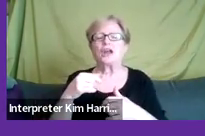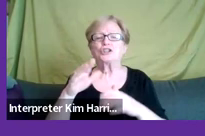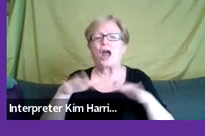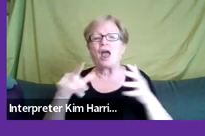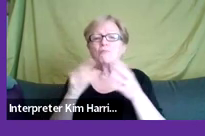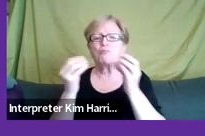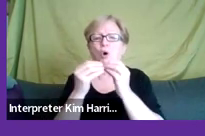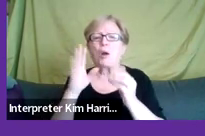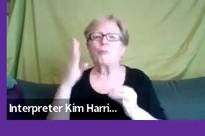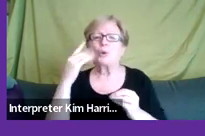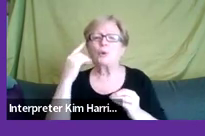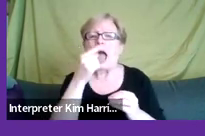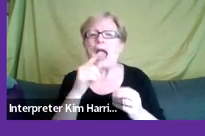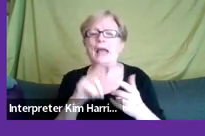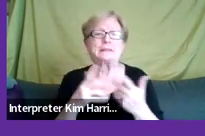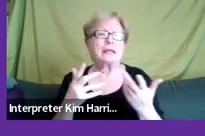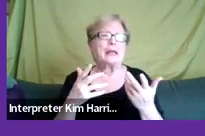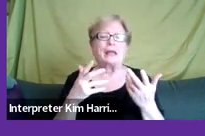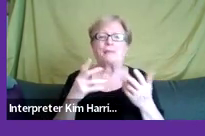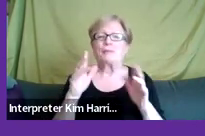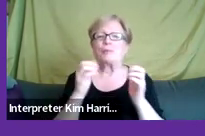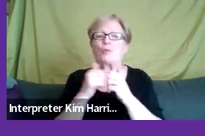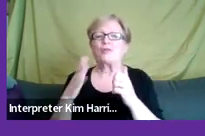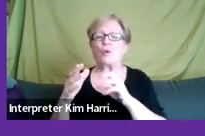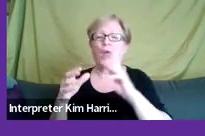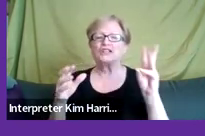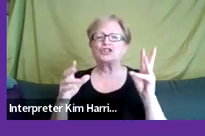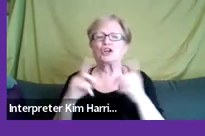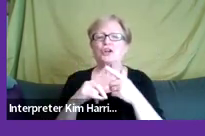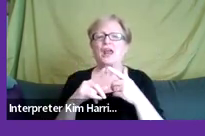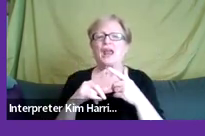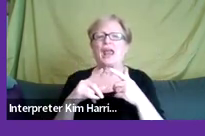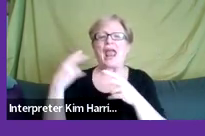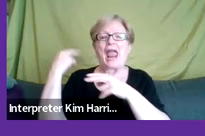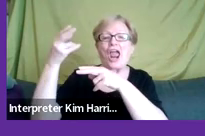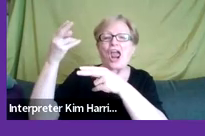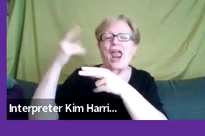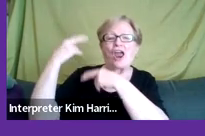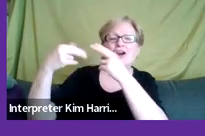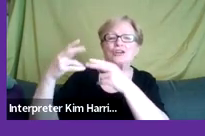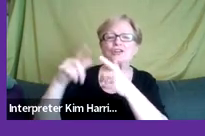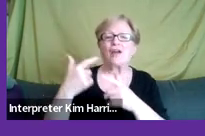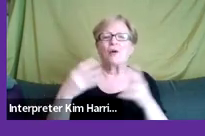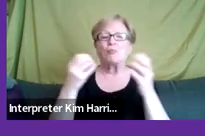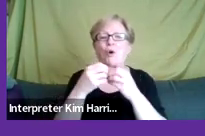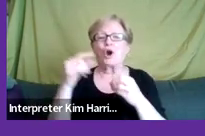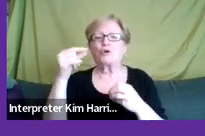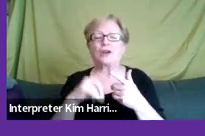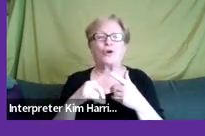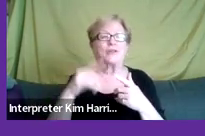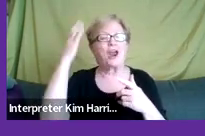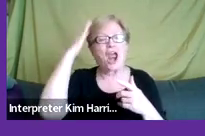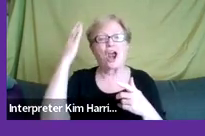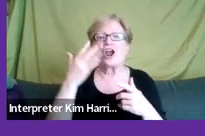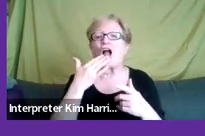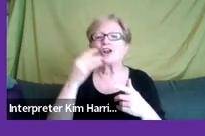among those with Western European heritage, some are getting diagnosed with that have brown eyes or green eyes, or their hair color is different. But